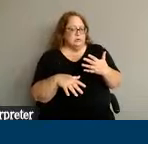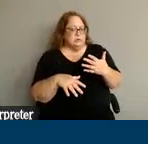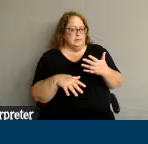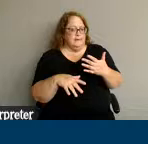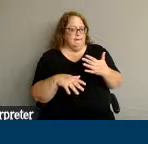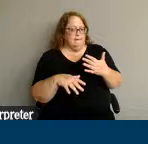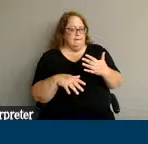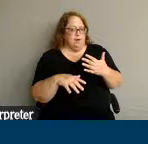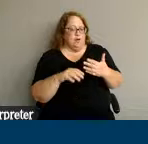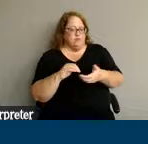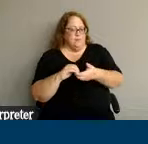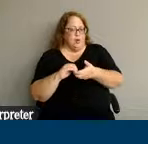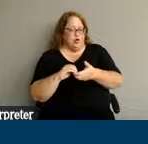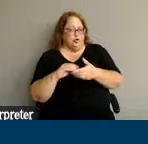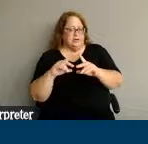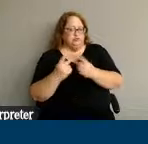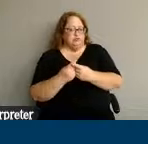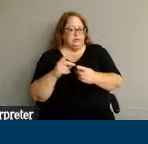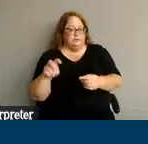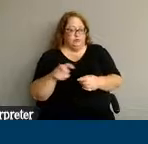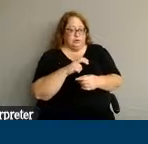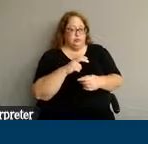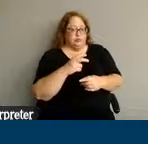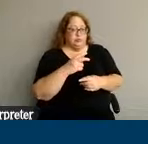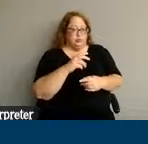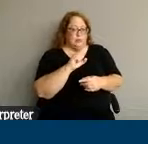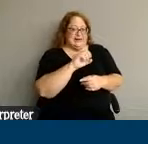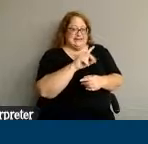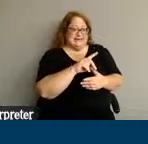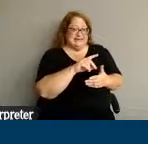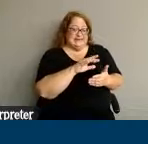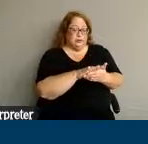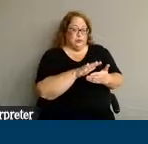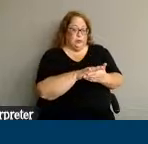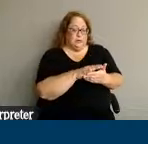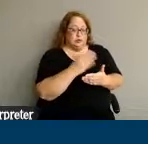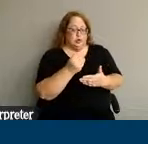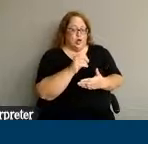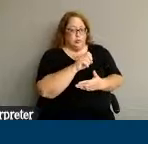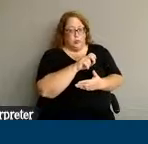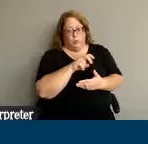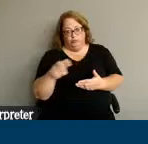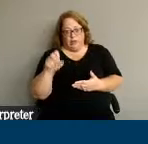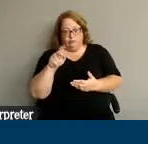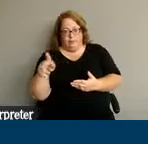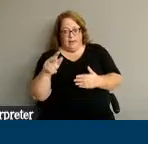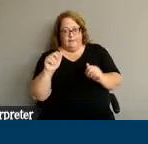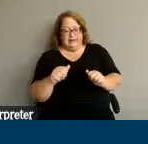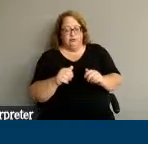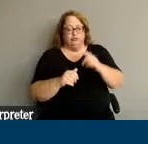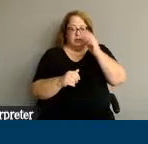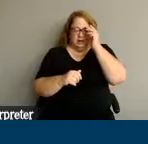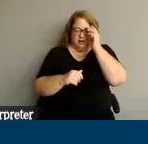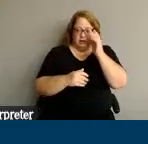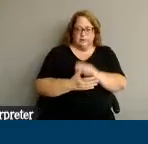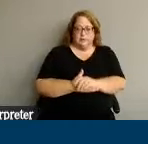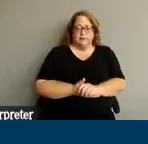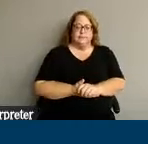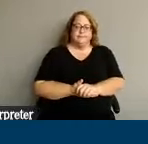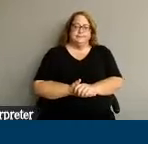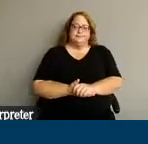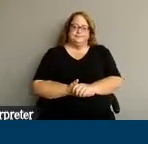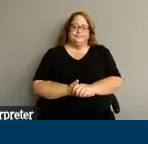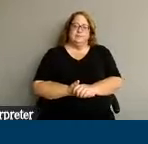from partner district to one of the SSD schools and also transition back potentially? That would